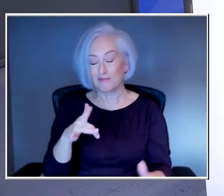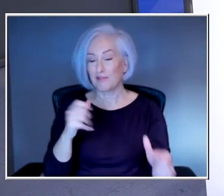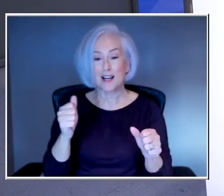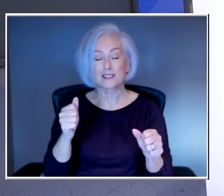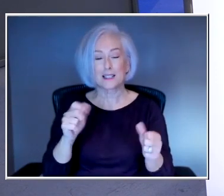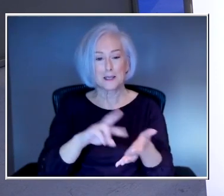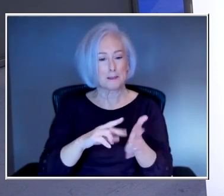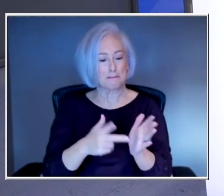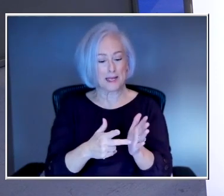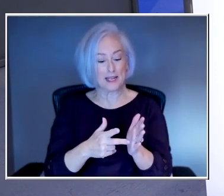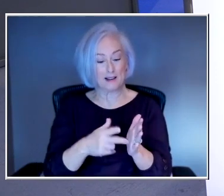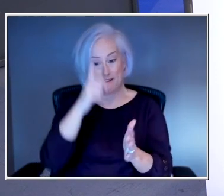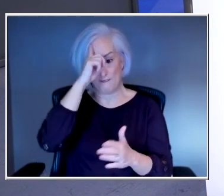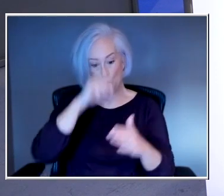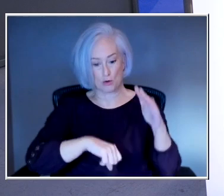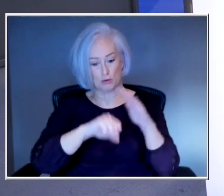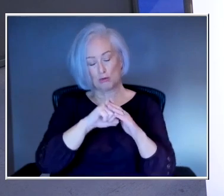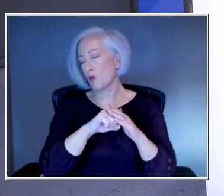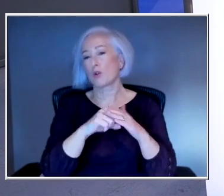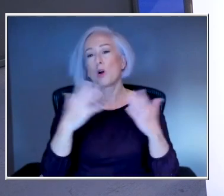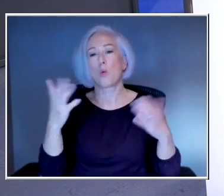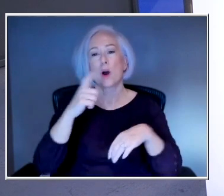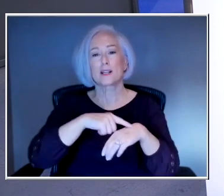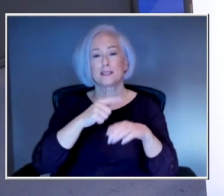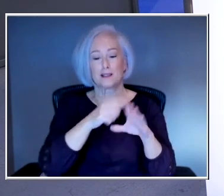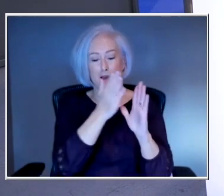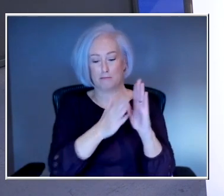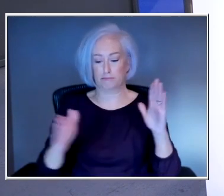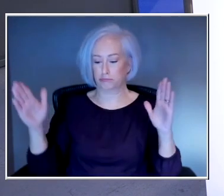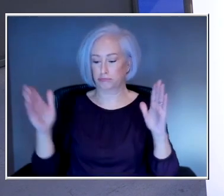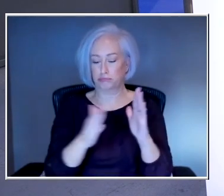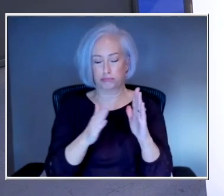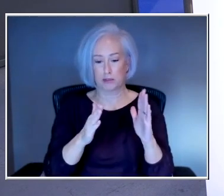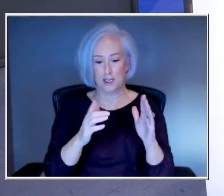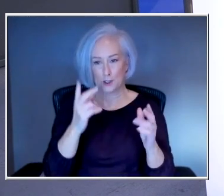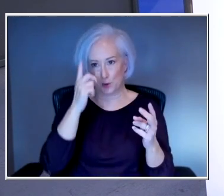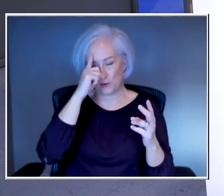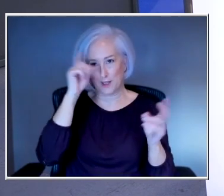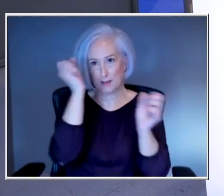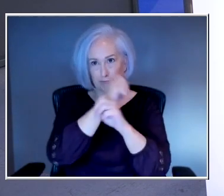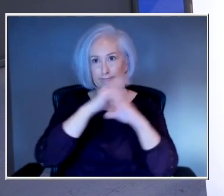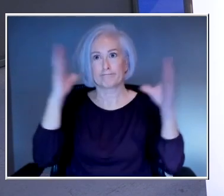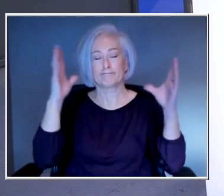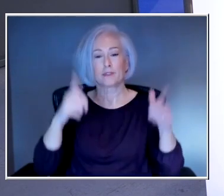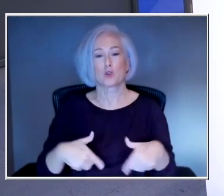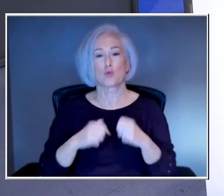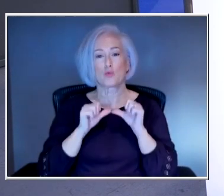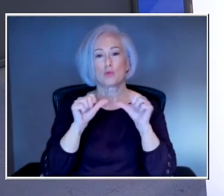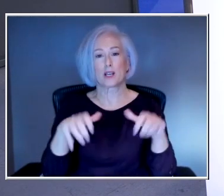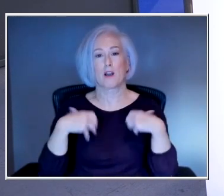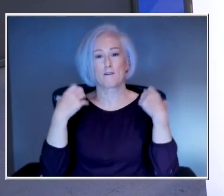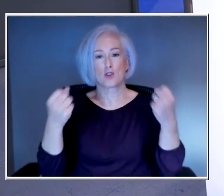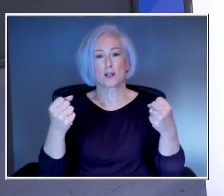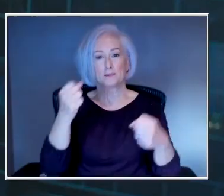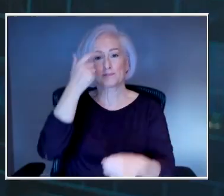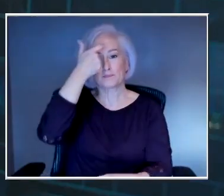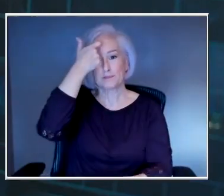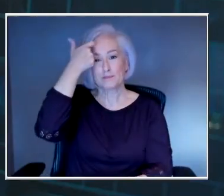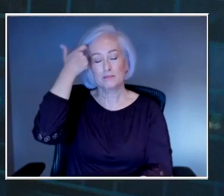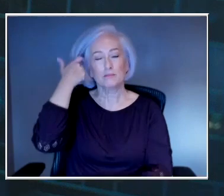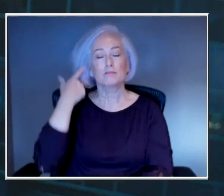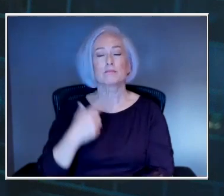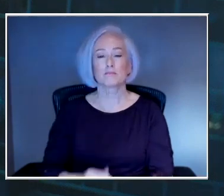time frame should we be thinking about when it comes to stroke recovery time? So honestly,